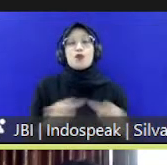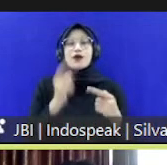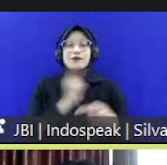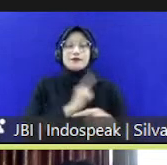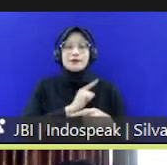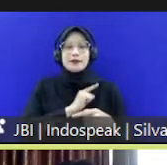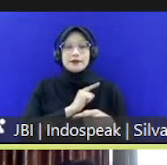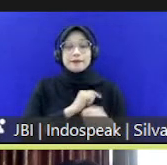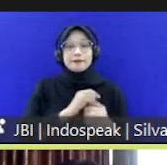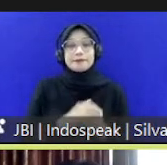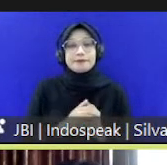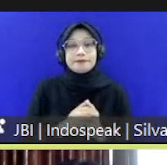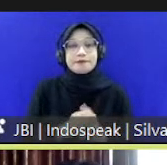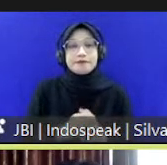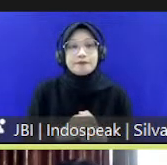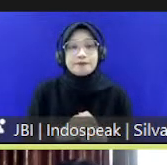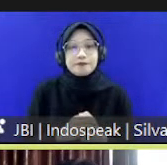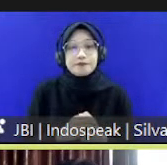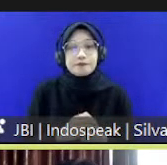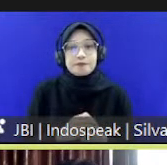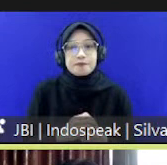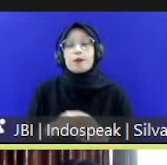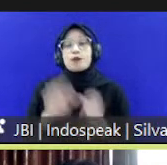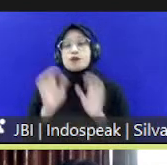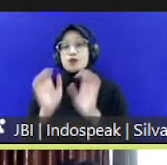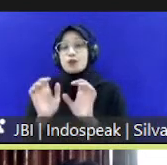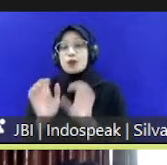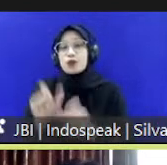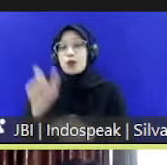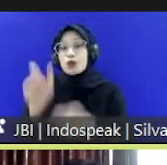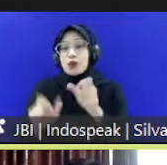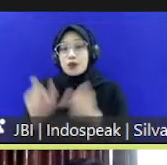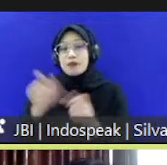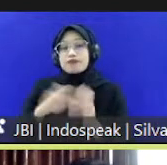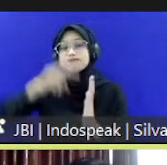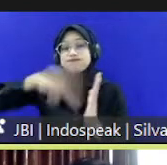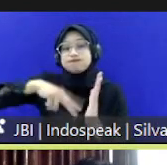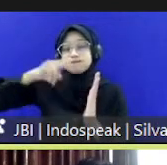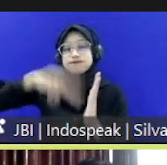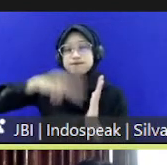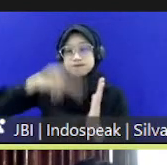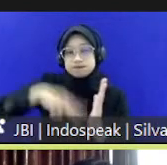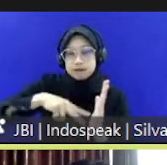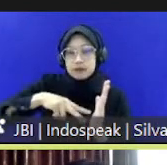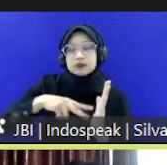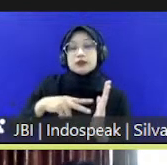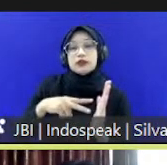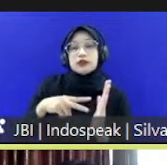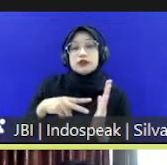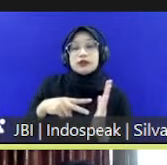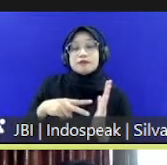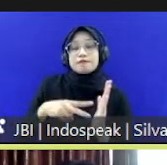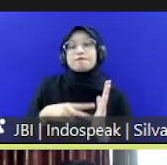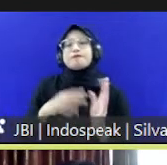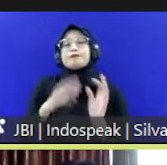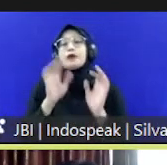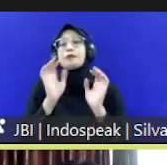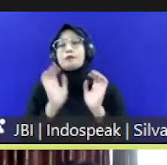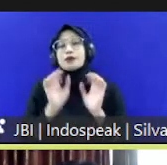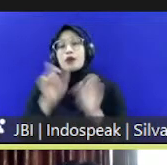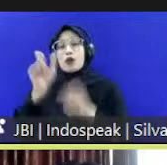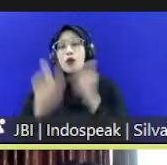readers read this article, and it gives a significant announcement to the article as well.